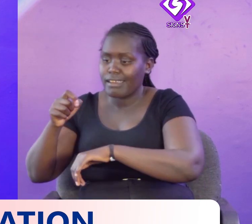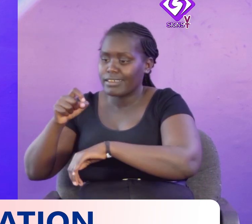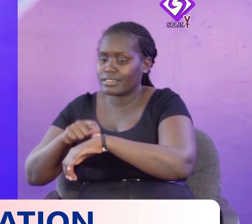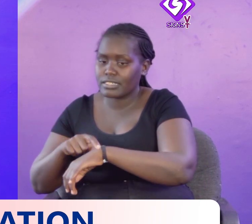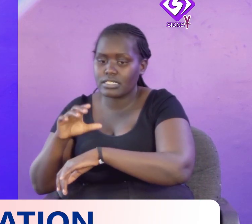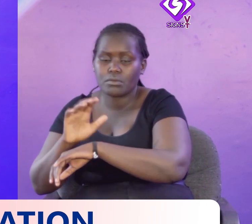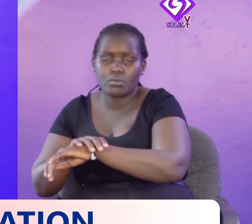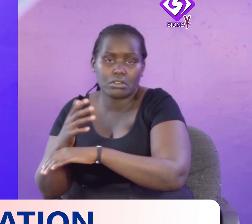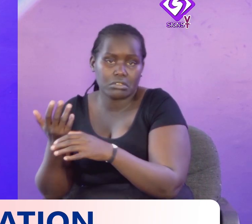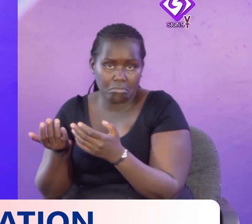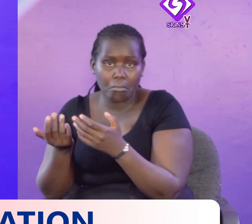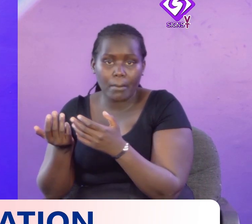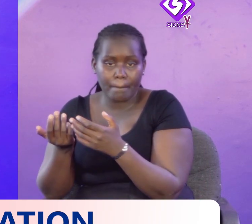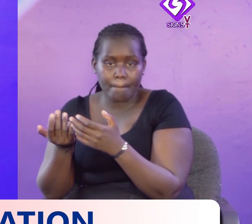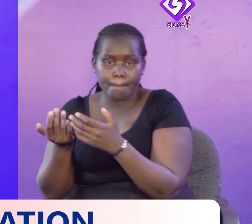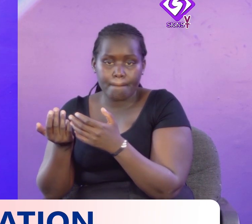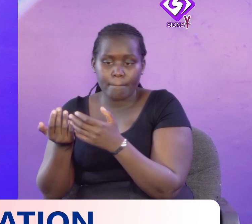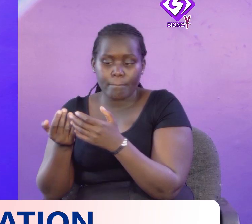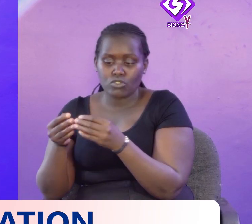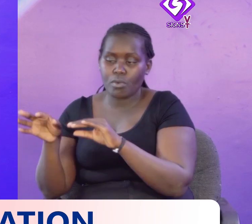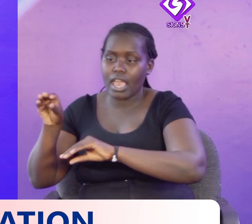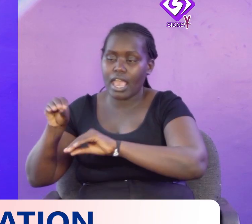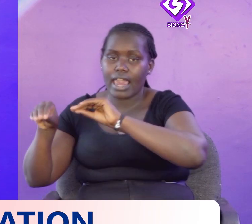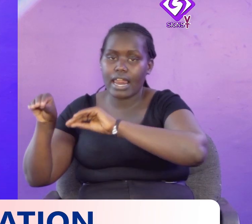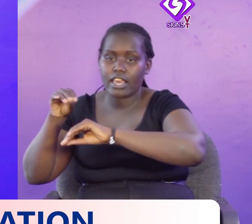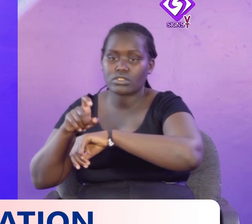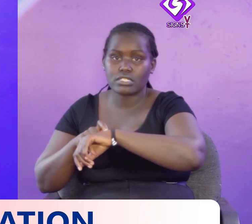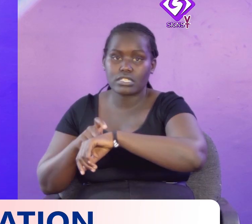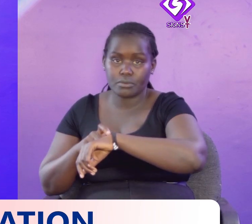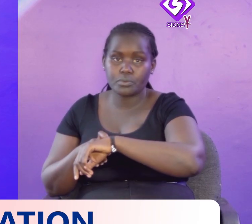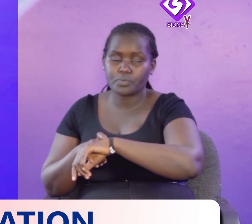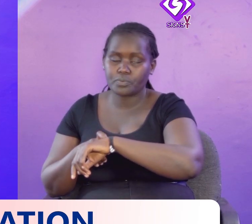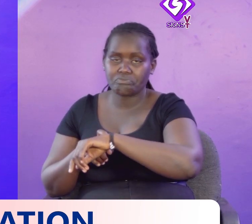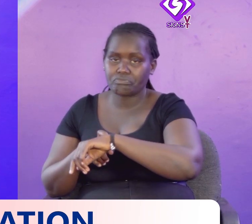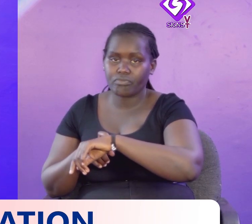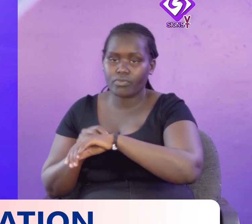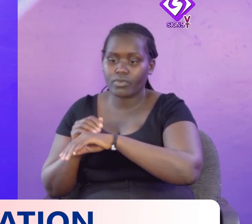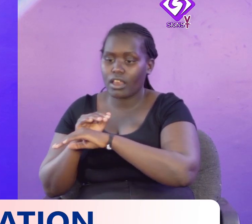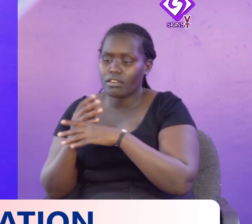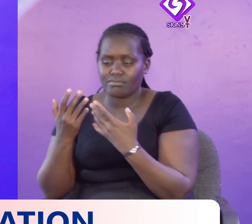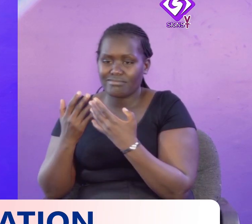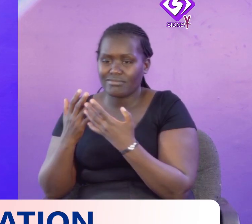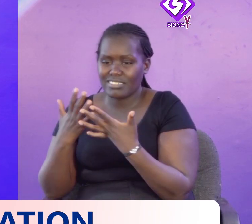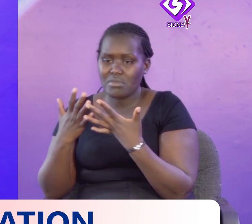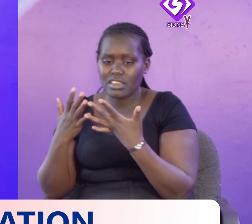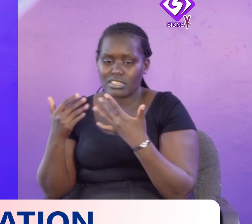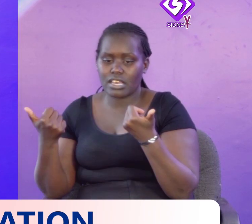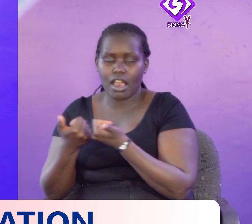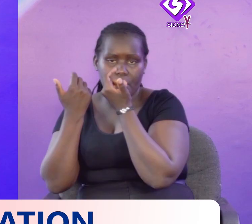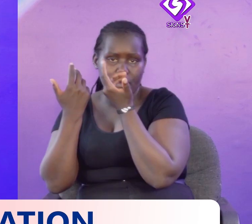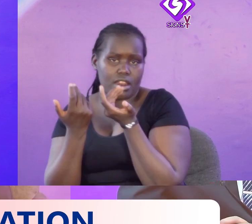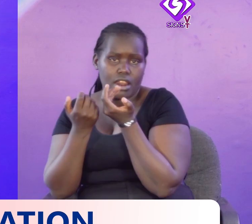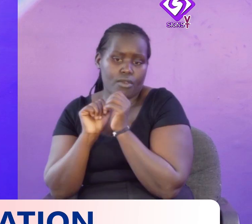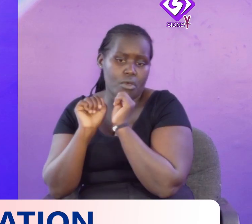to the election seasons, it's like all hell breaks loose. Ni